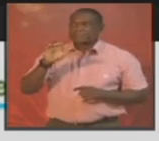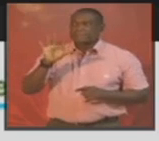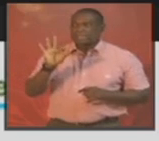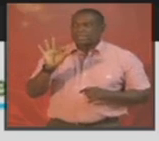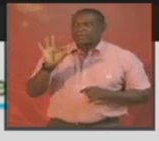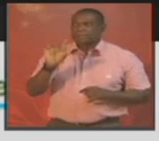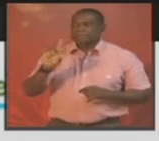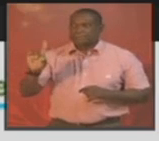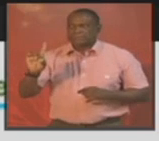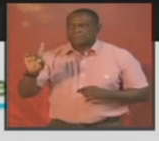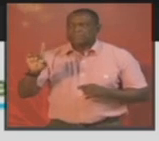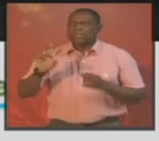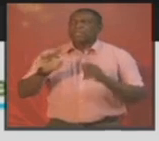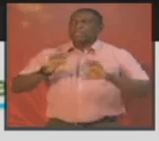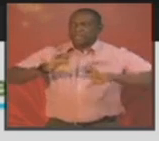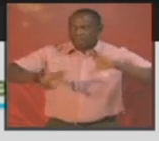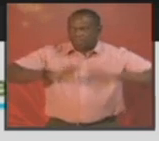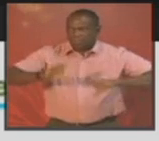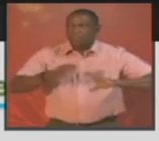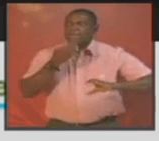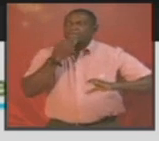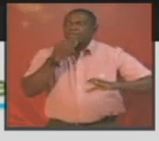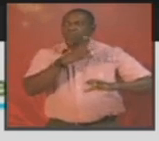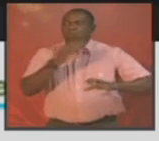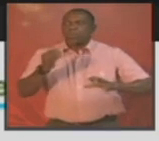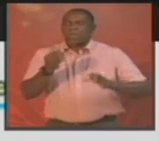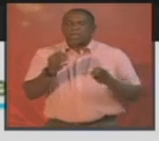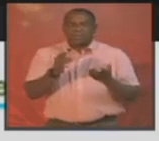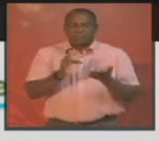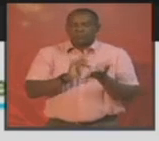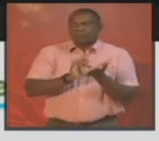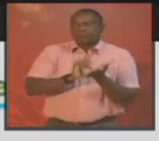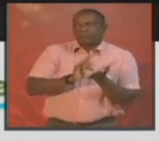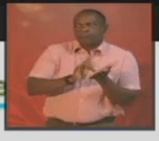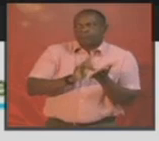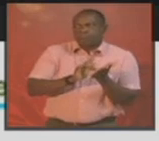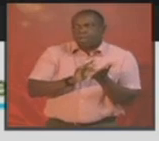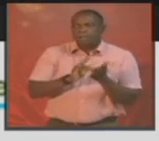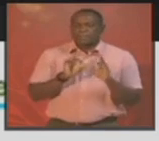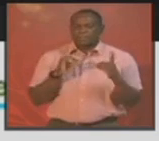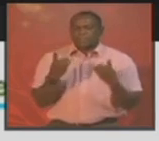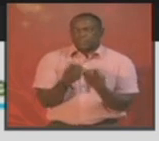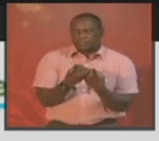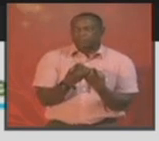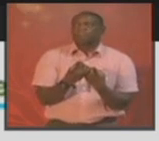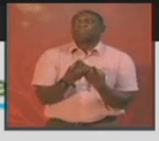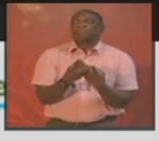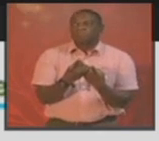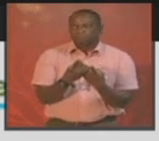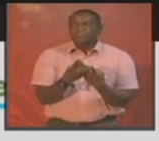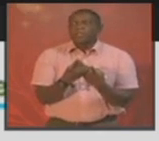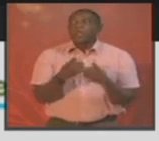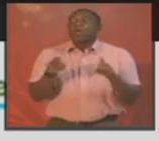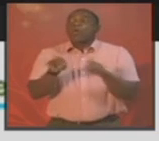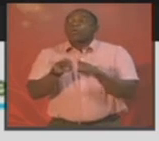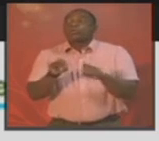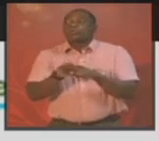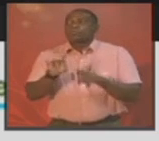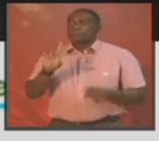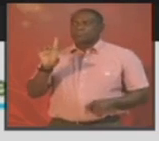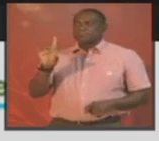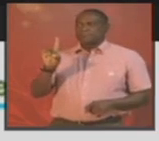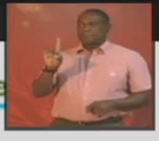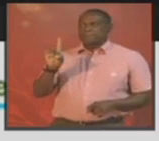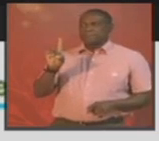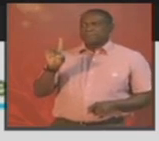as the Drug Inspectorate. These two bodies are mainly responsible for regulating drugs,